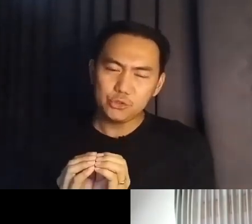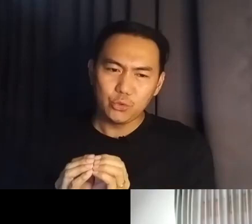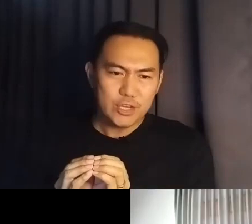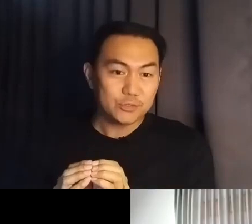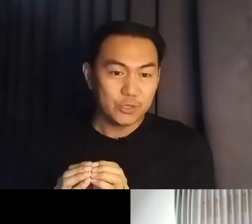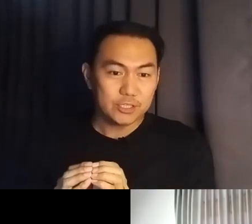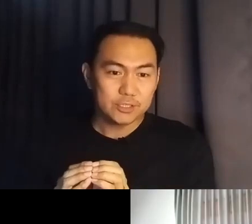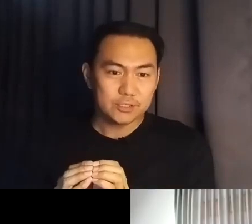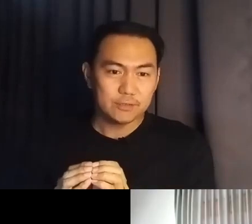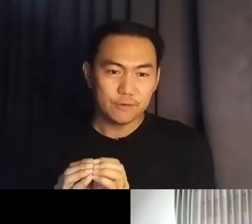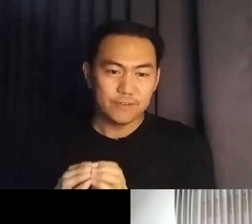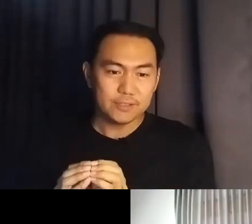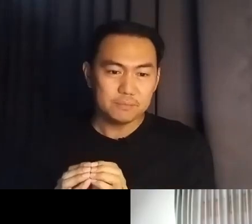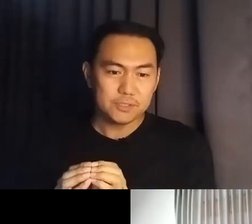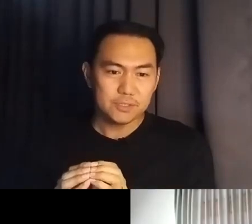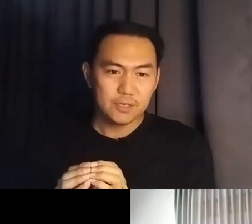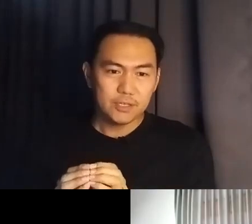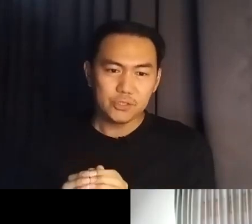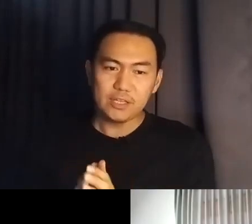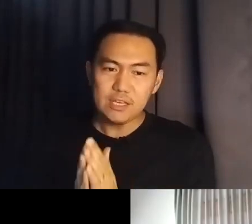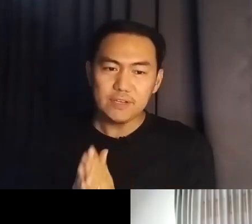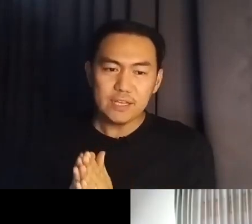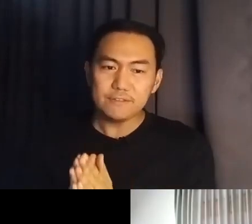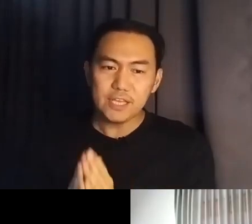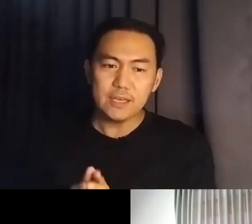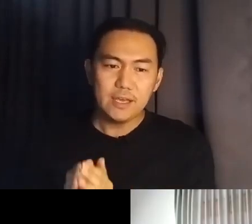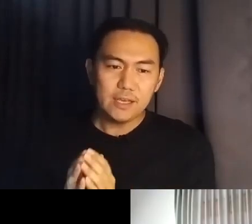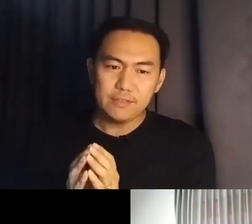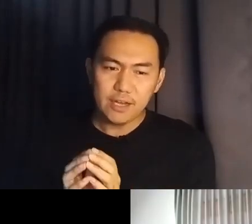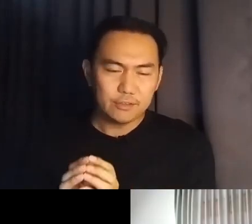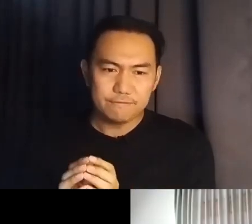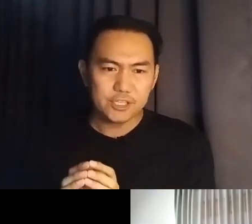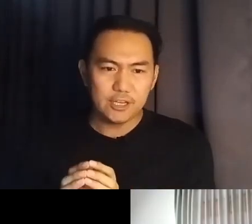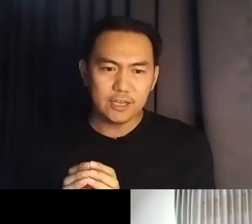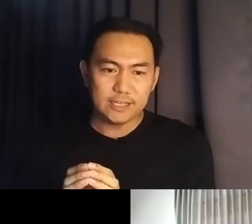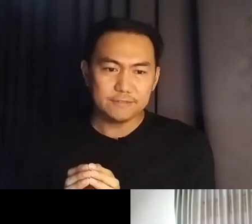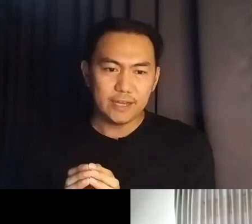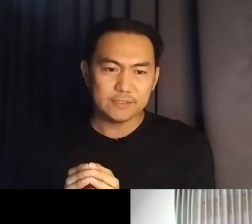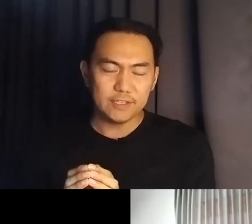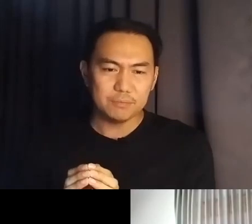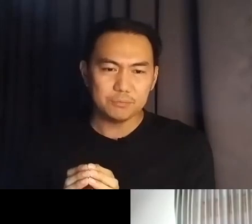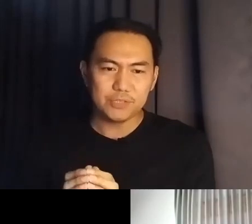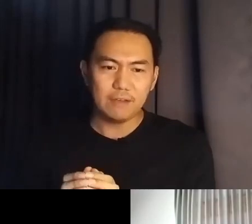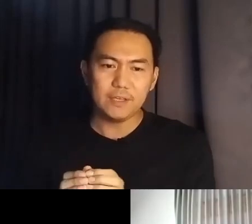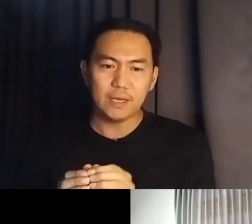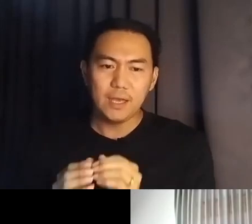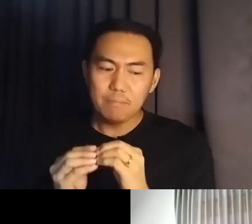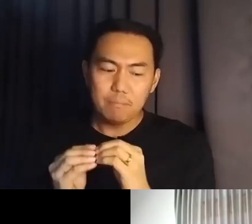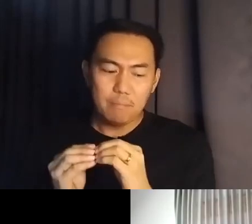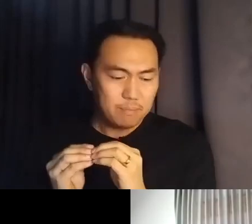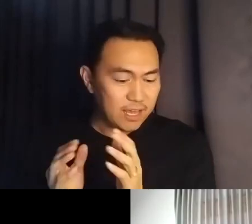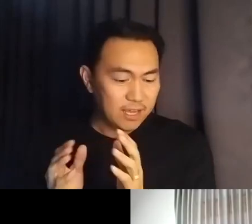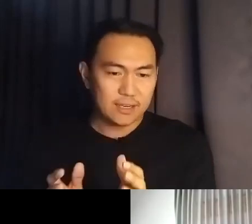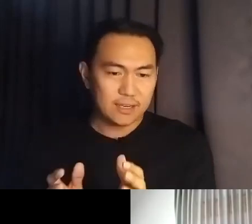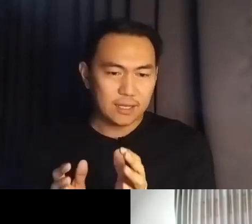access to resources for victims, so that even if, say, if they are not officially identified as victims of trafficking,